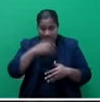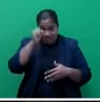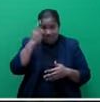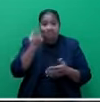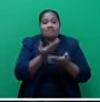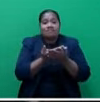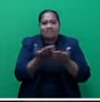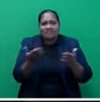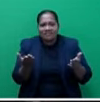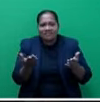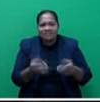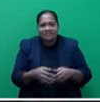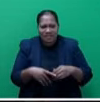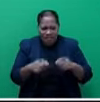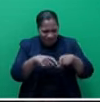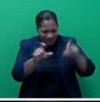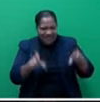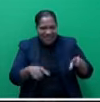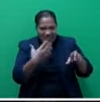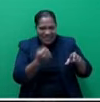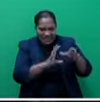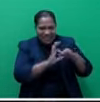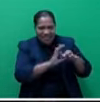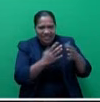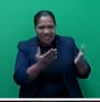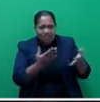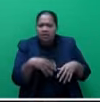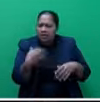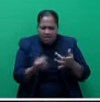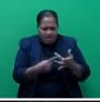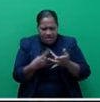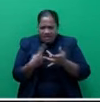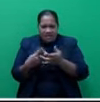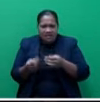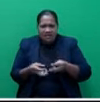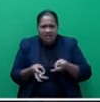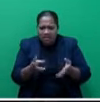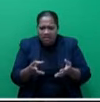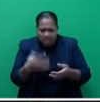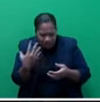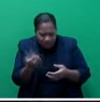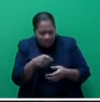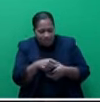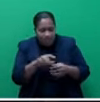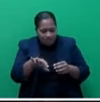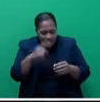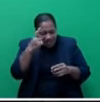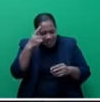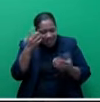how cases are dealt with. You know, there are a lot of other factors that determine at the end of the day. So I think it's